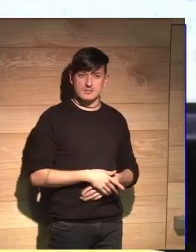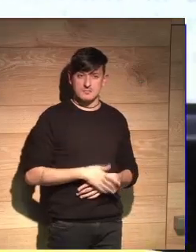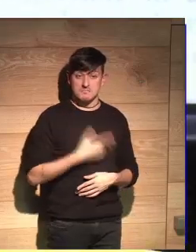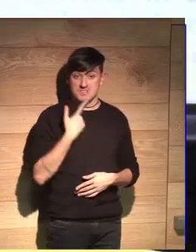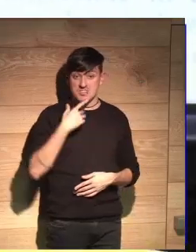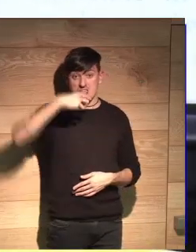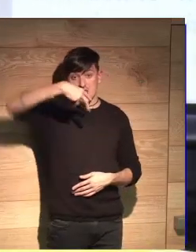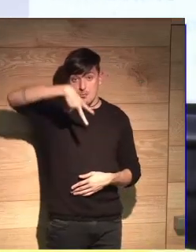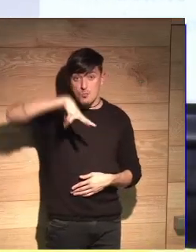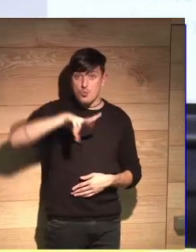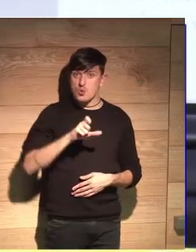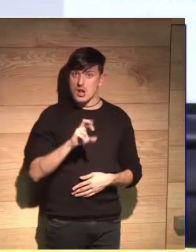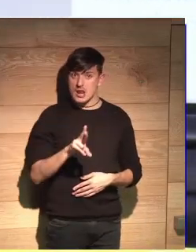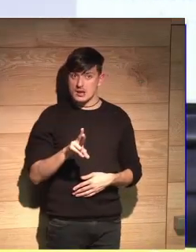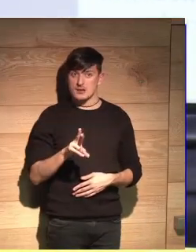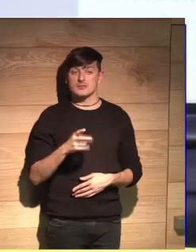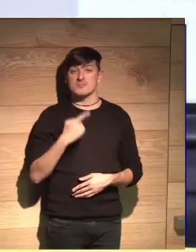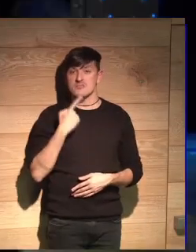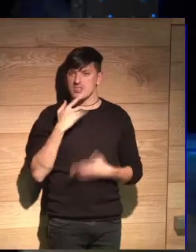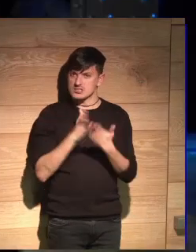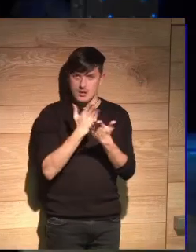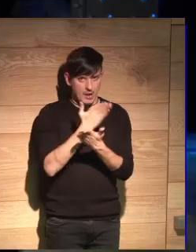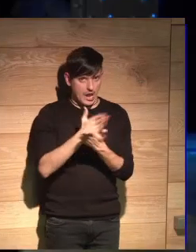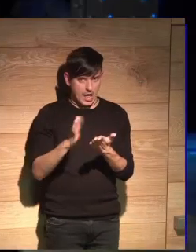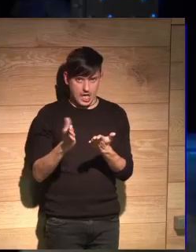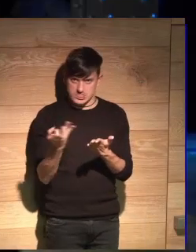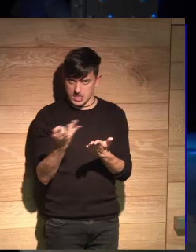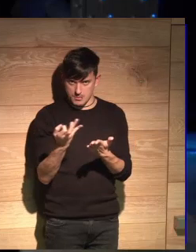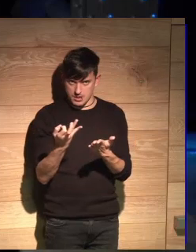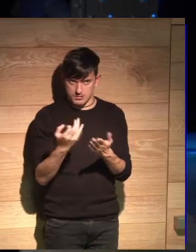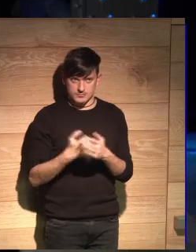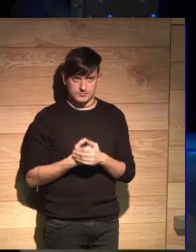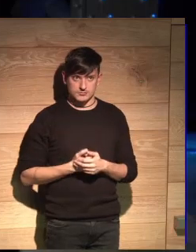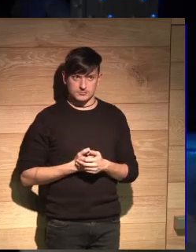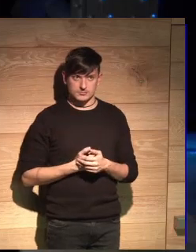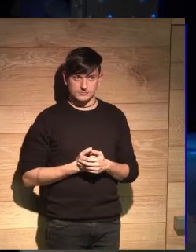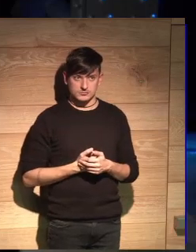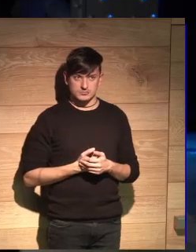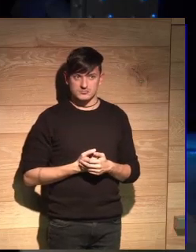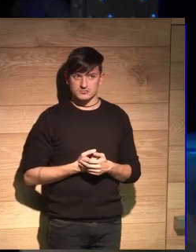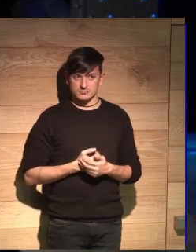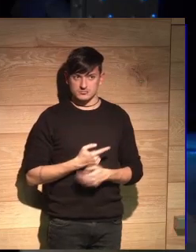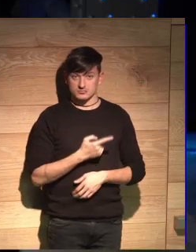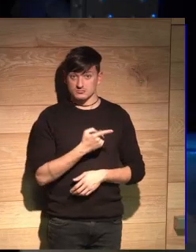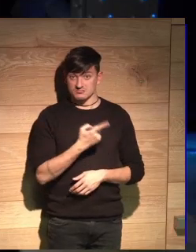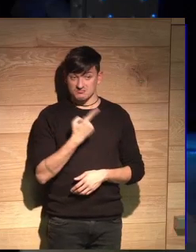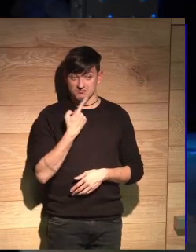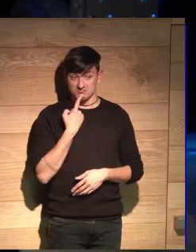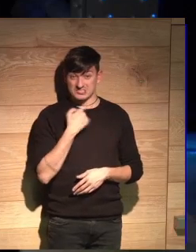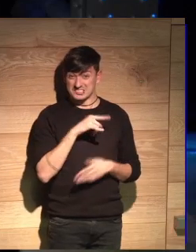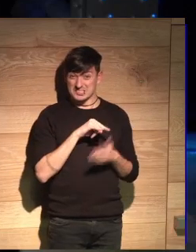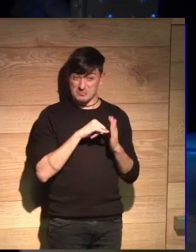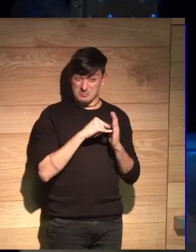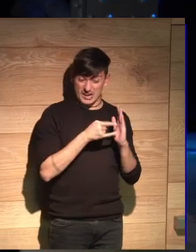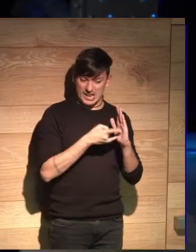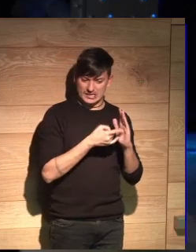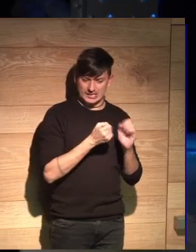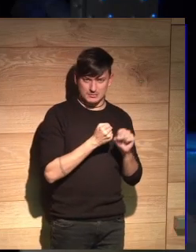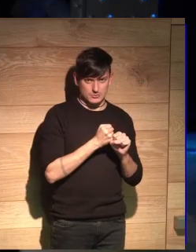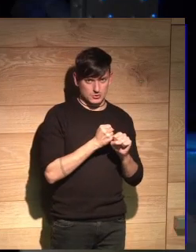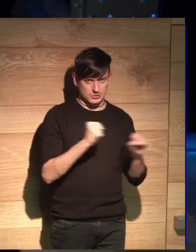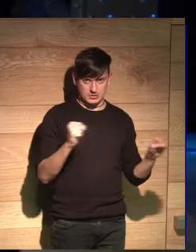from Madrid. And he said that you have to split that and separate that. And the pure Müller was said,